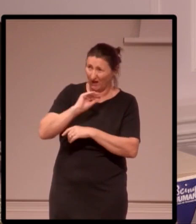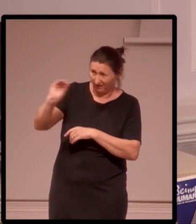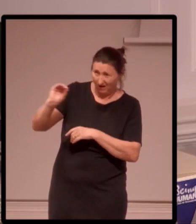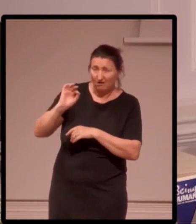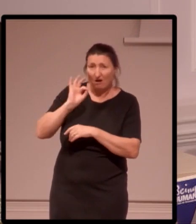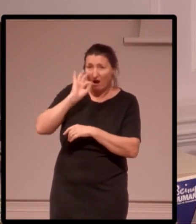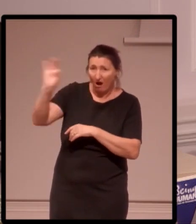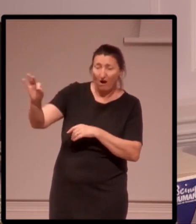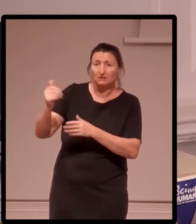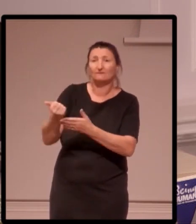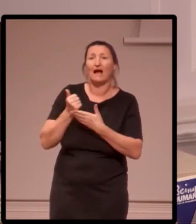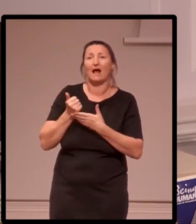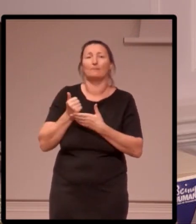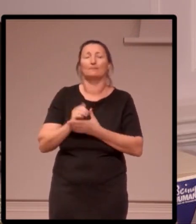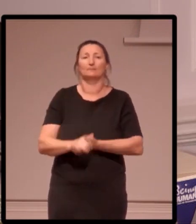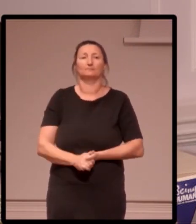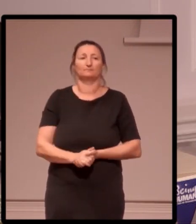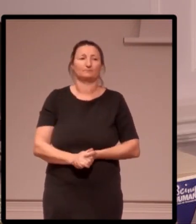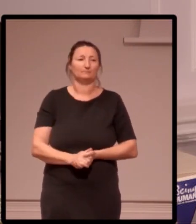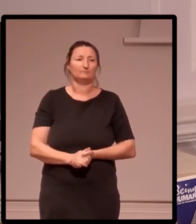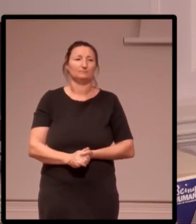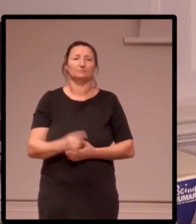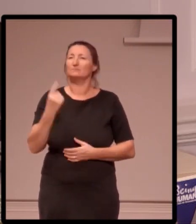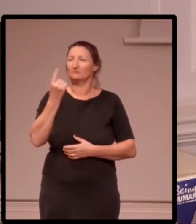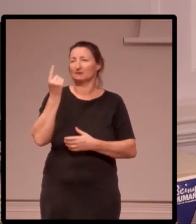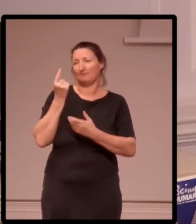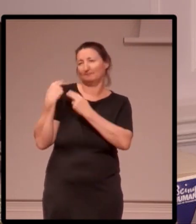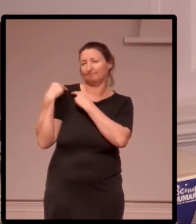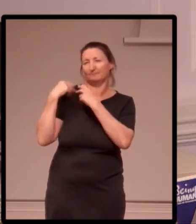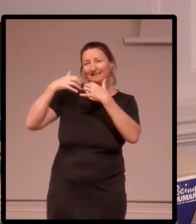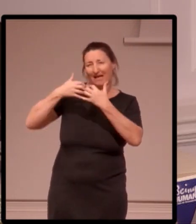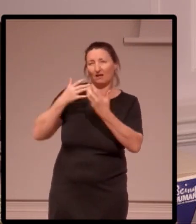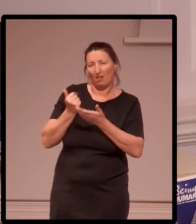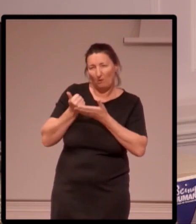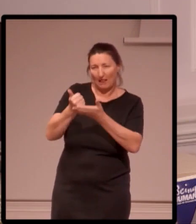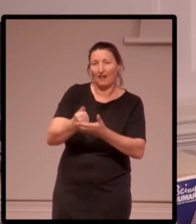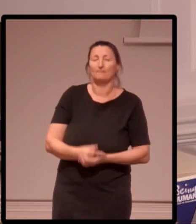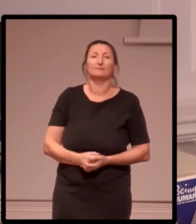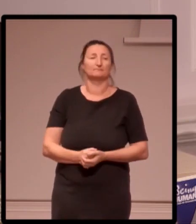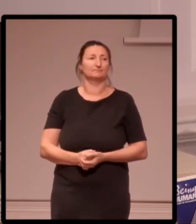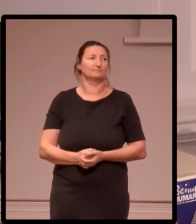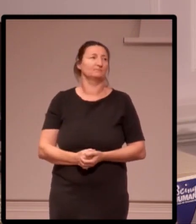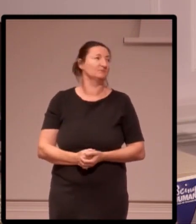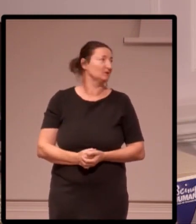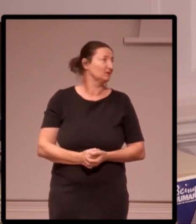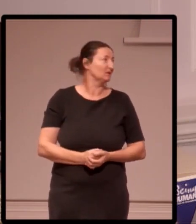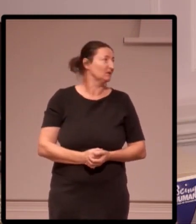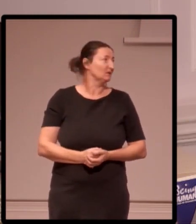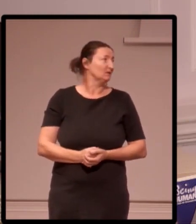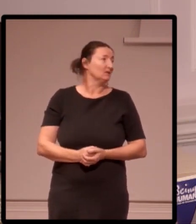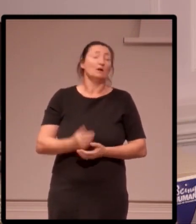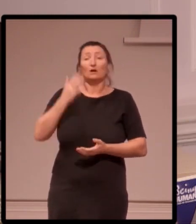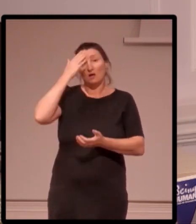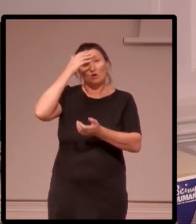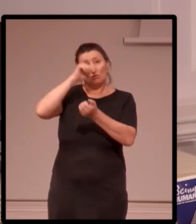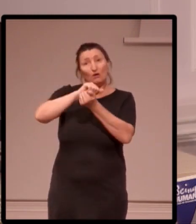chat, and one of the RCN team will pick that message up and try to sort things out for you. And I suppose just to say, please do